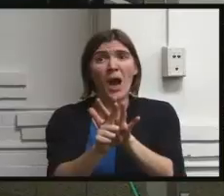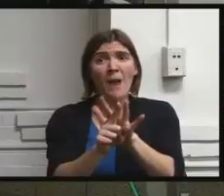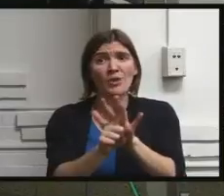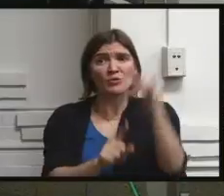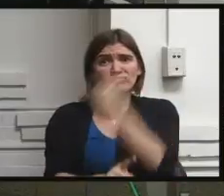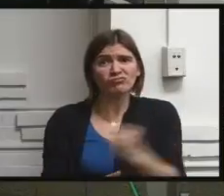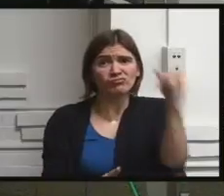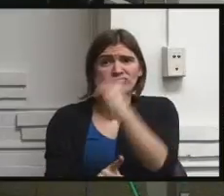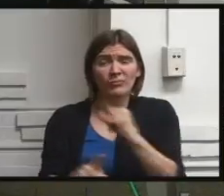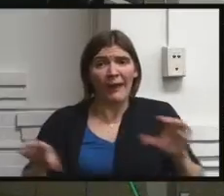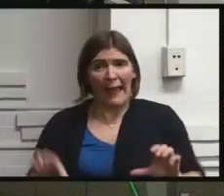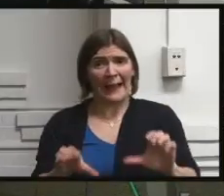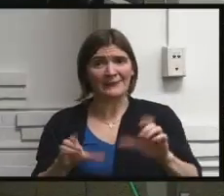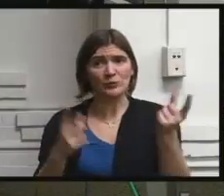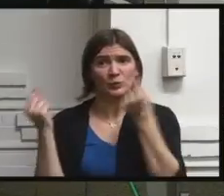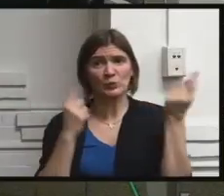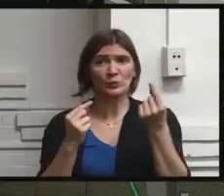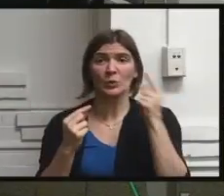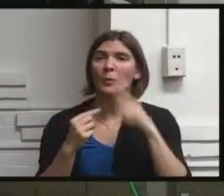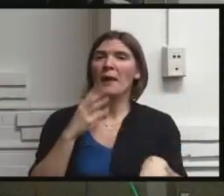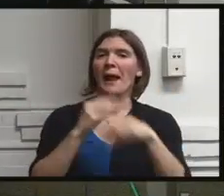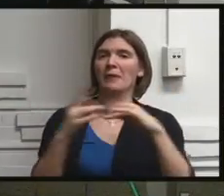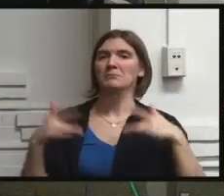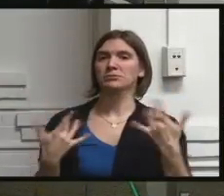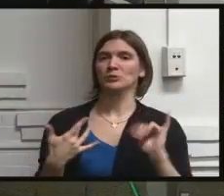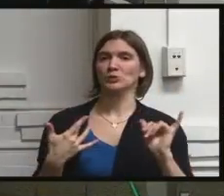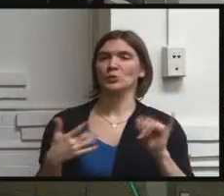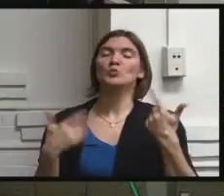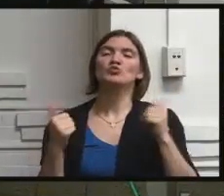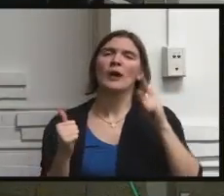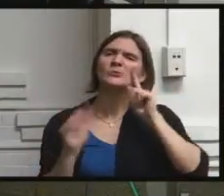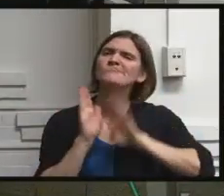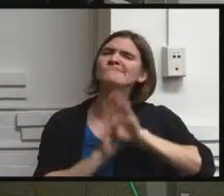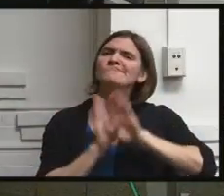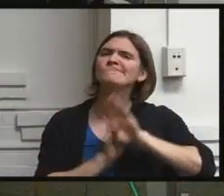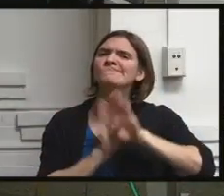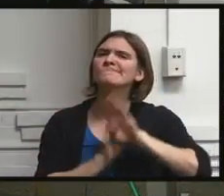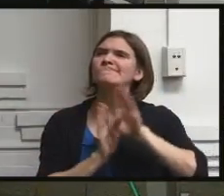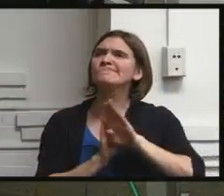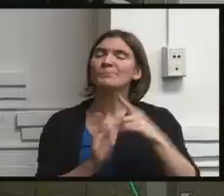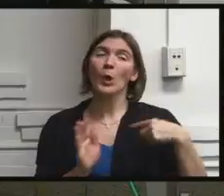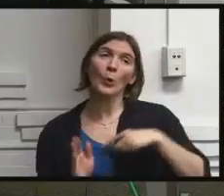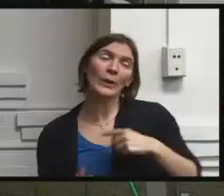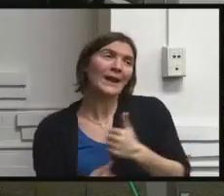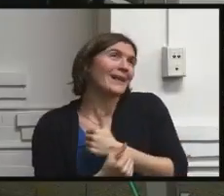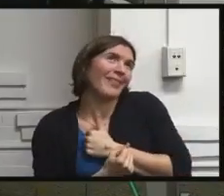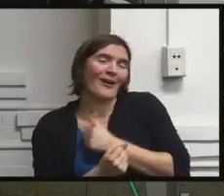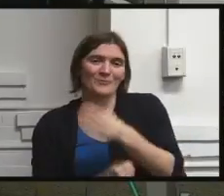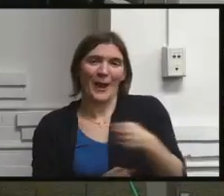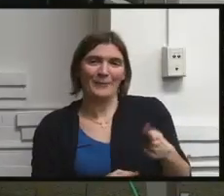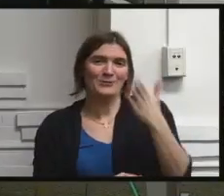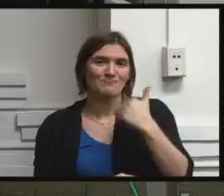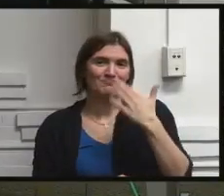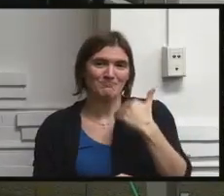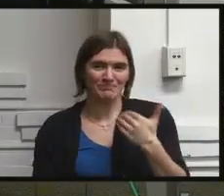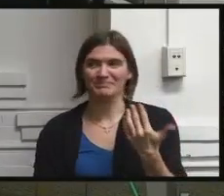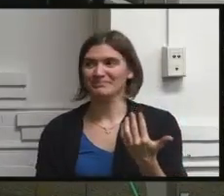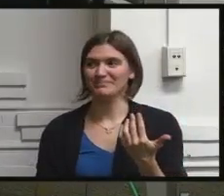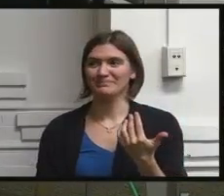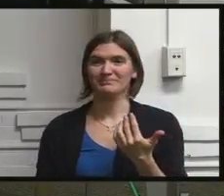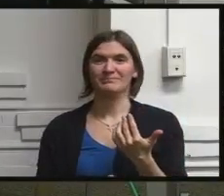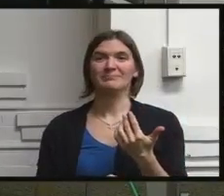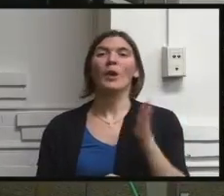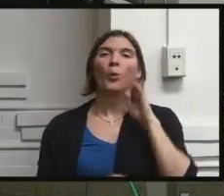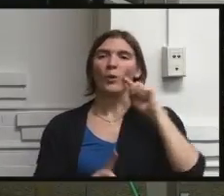high-octane, active month. And we're just in the early stages of developing a We Love Brattleboro program that's going to basically